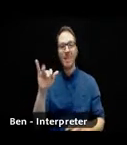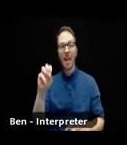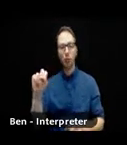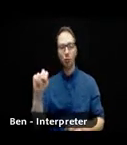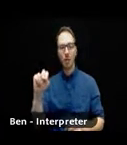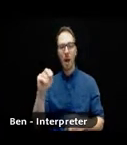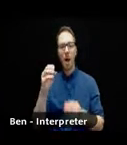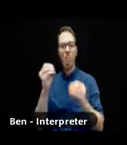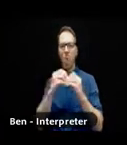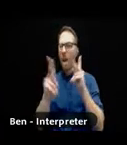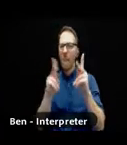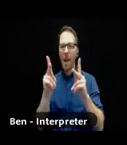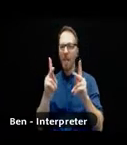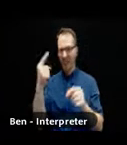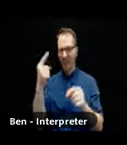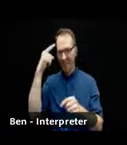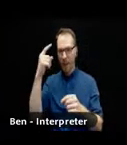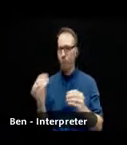that thinking.